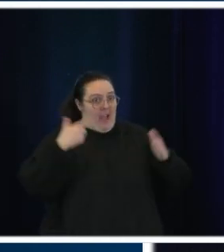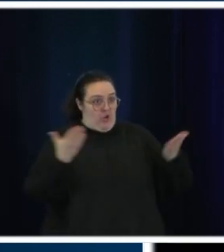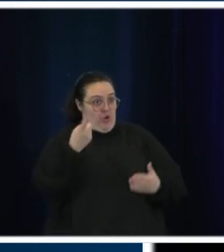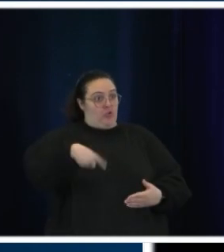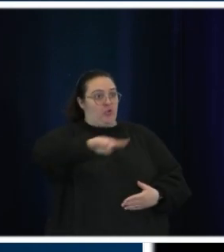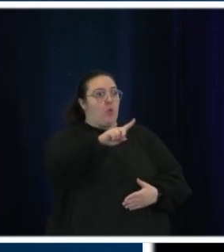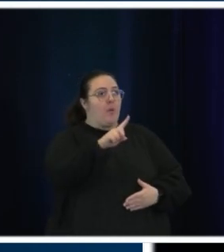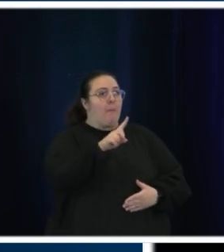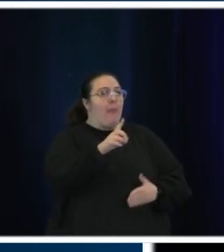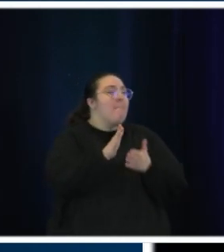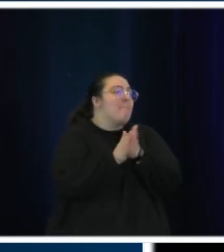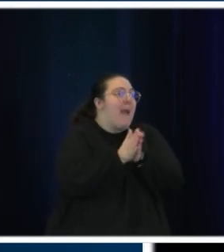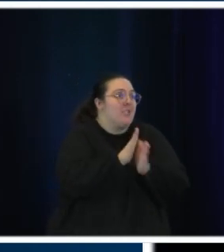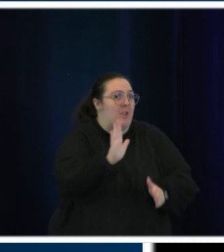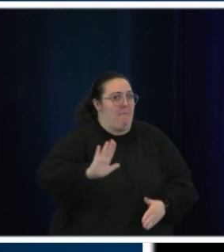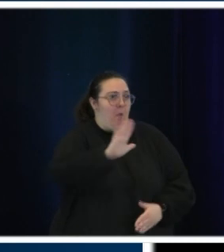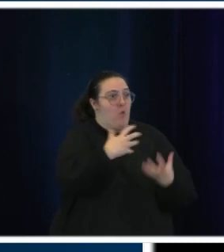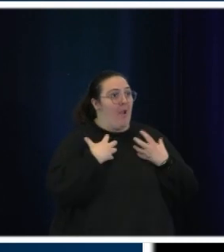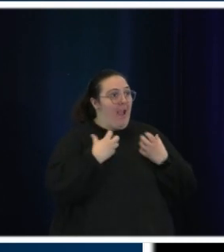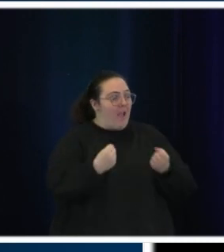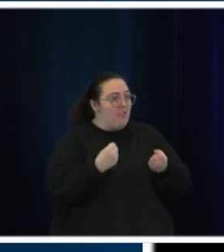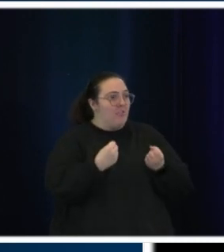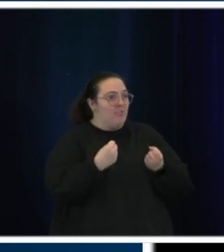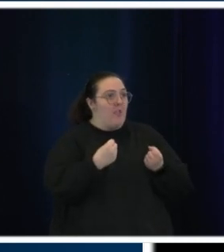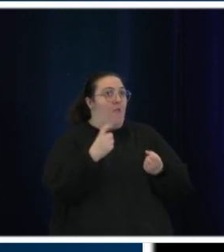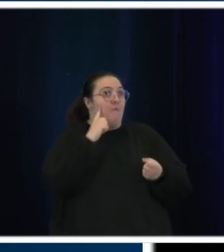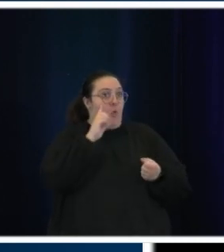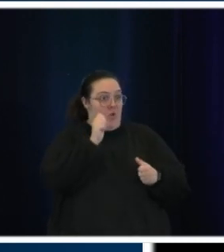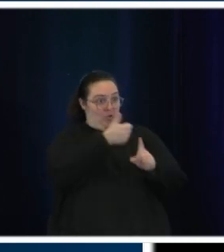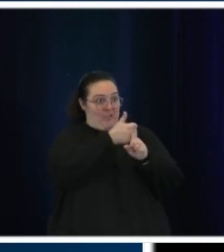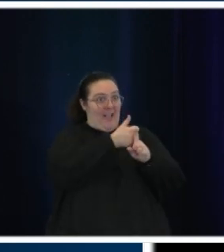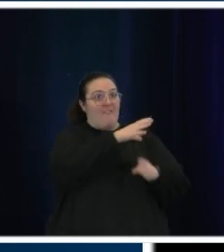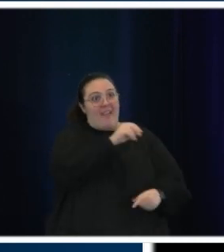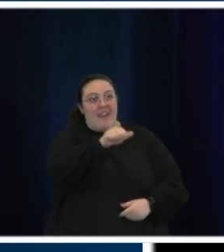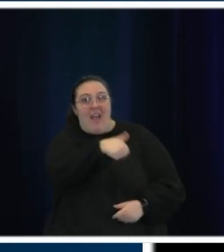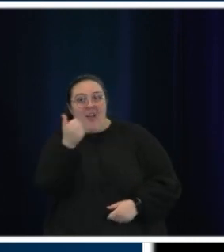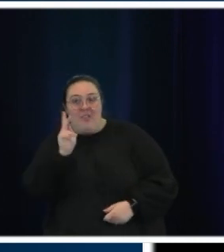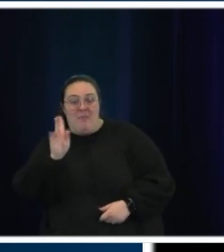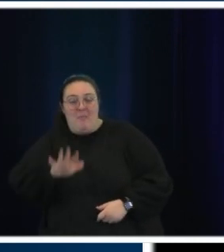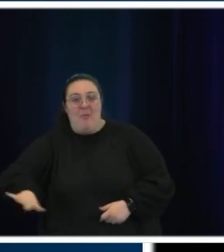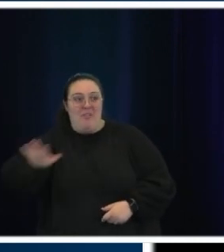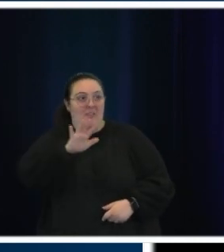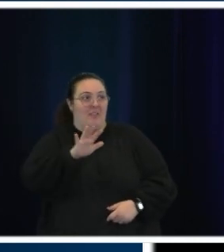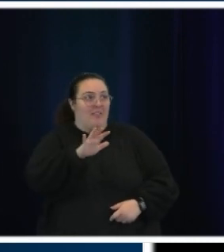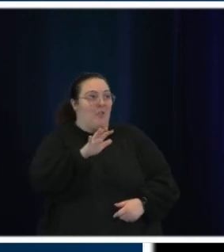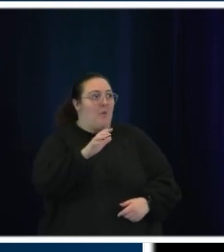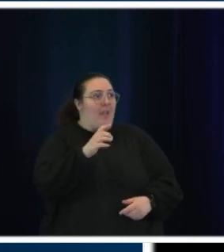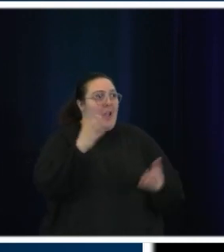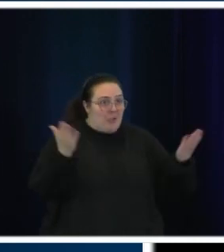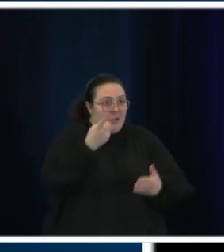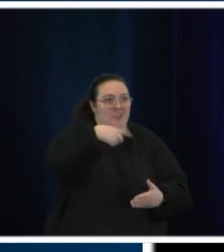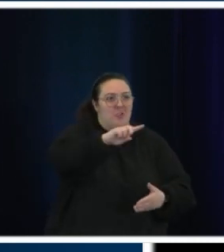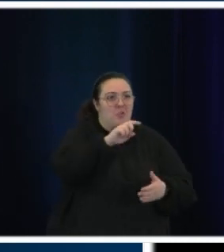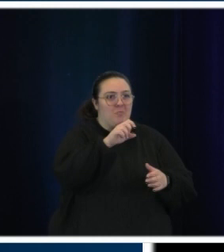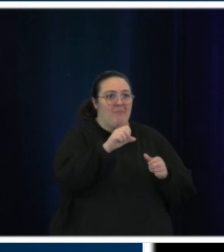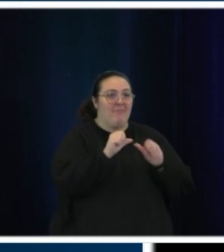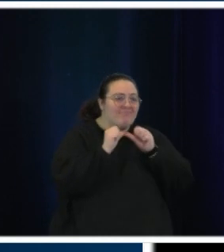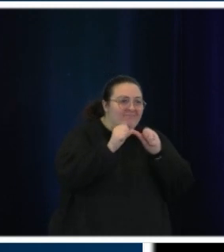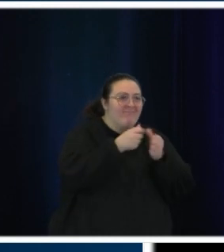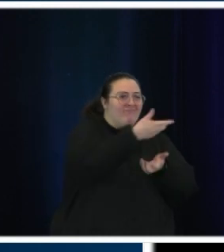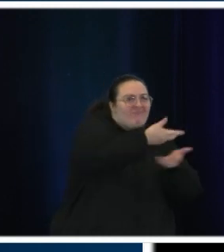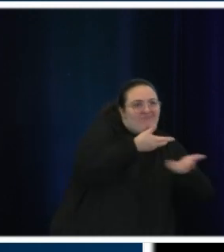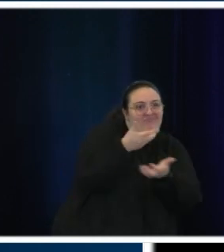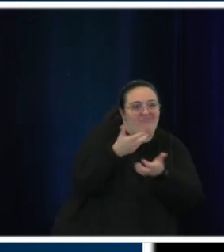passionate about our health and the health of those around us. And then stay engaged. And I think all of you here today it's true and